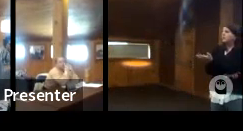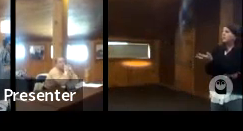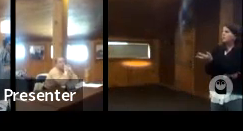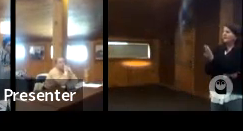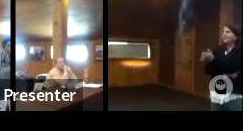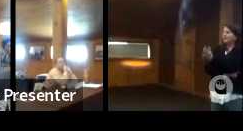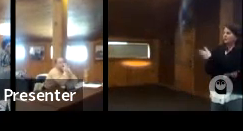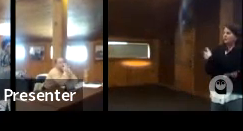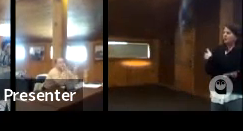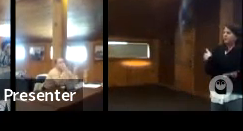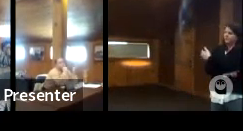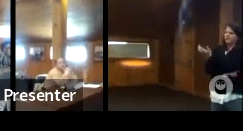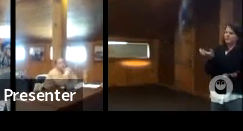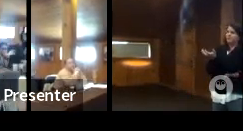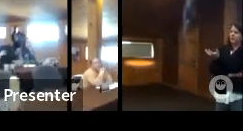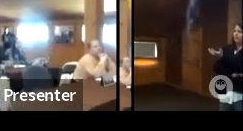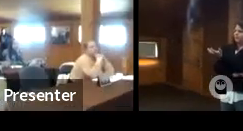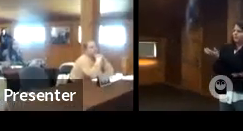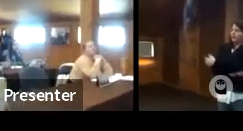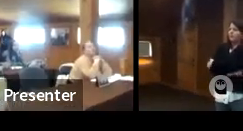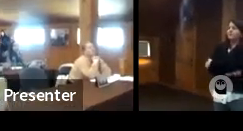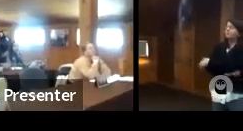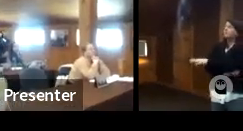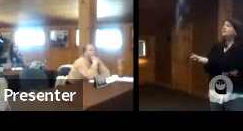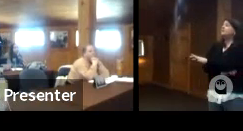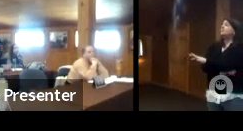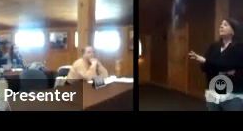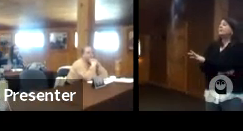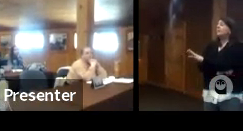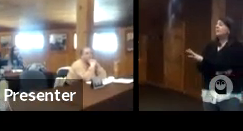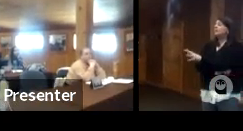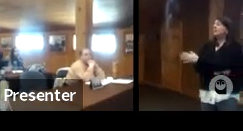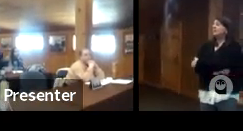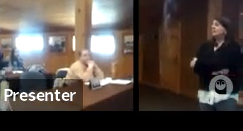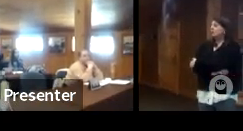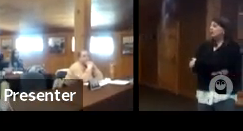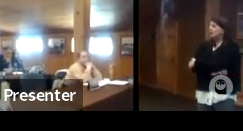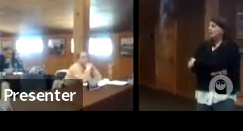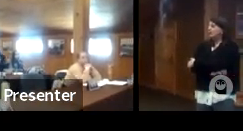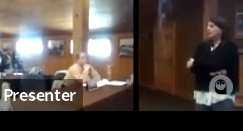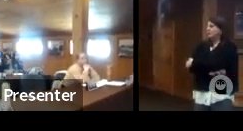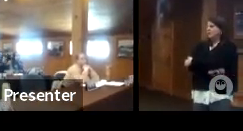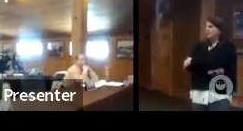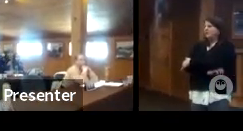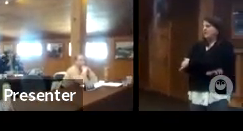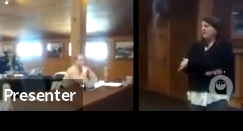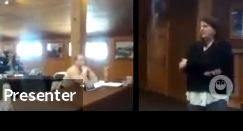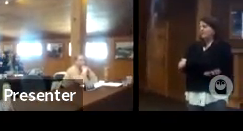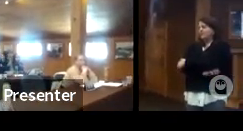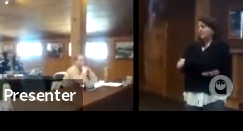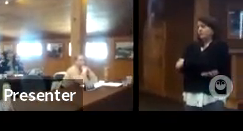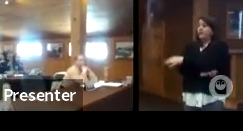of the time, you'll just sign that over to your office because they're paying you. And so a defense attorney might try and be tricky and say, well, you know, there's a witness